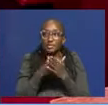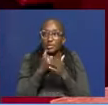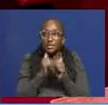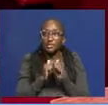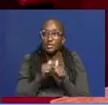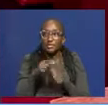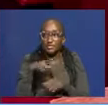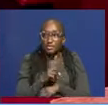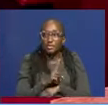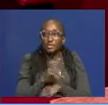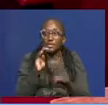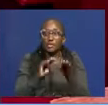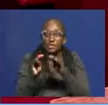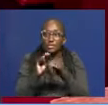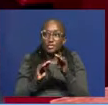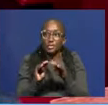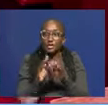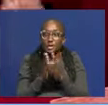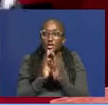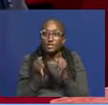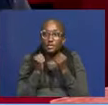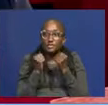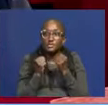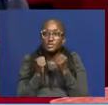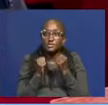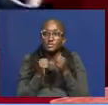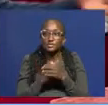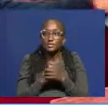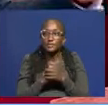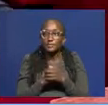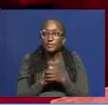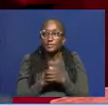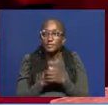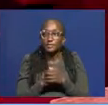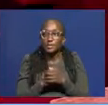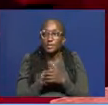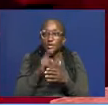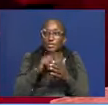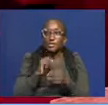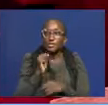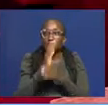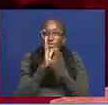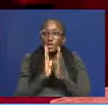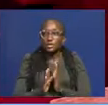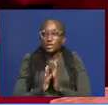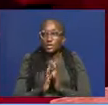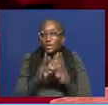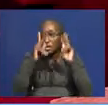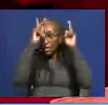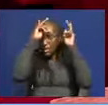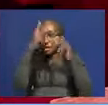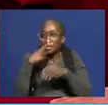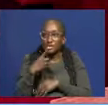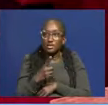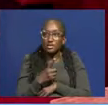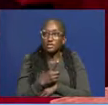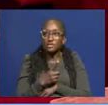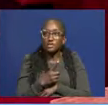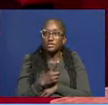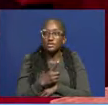that they indeed contributed. In fact, alongside what Senator Boni has just talked about, where he